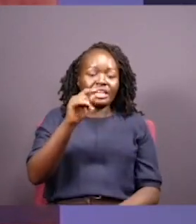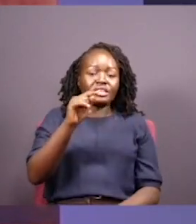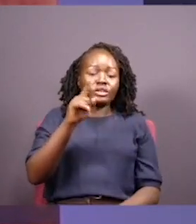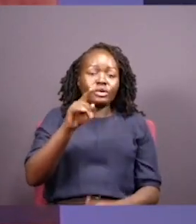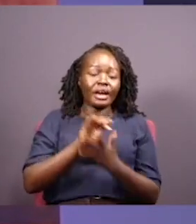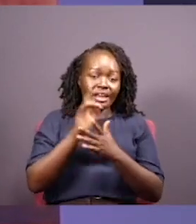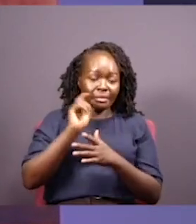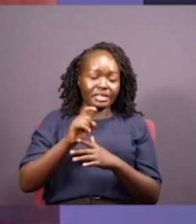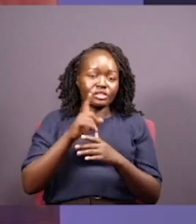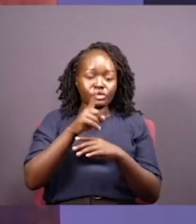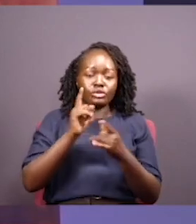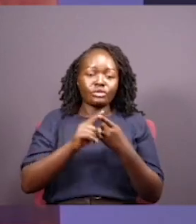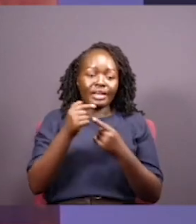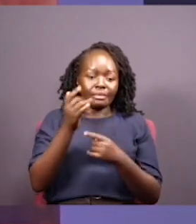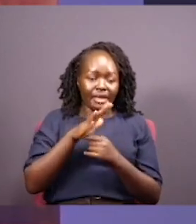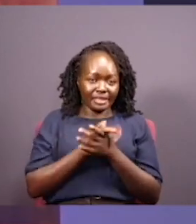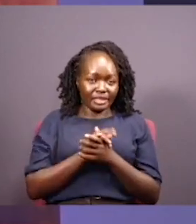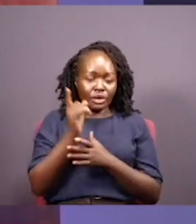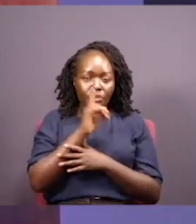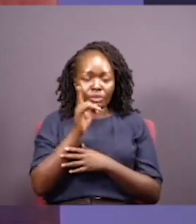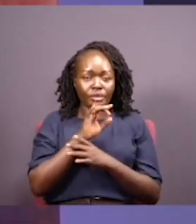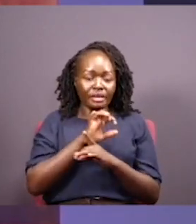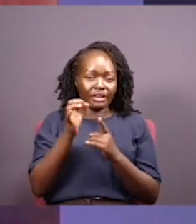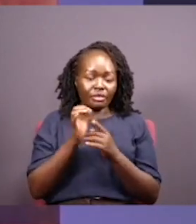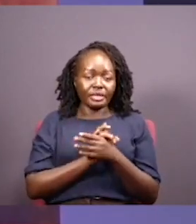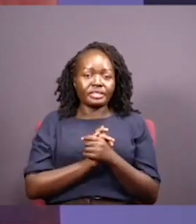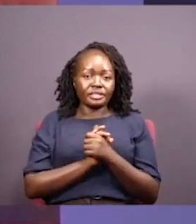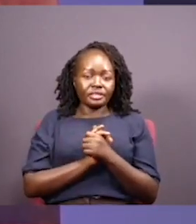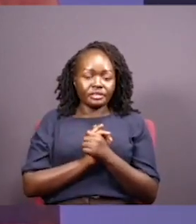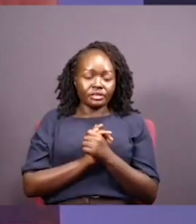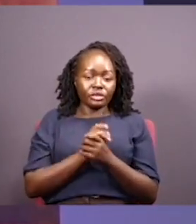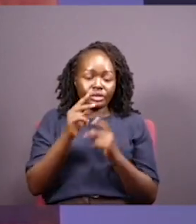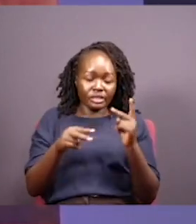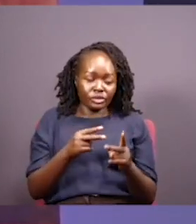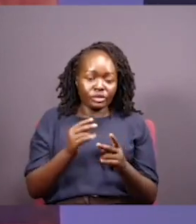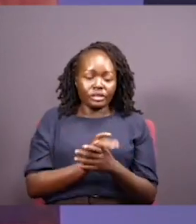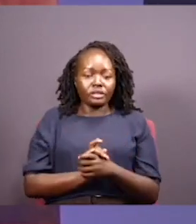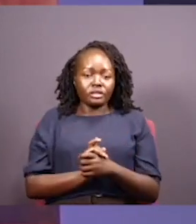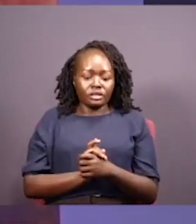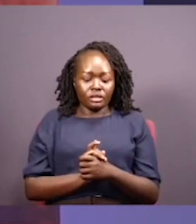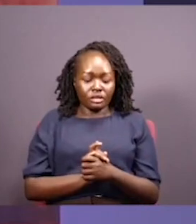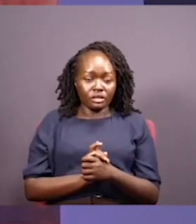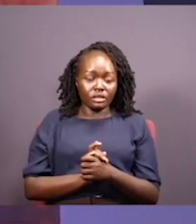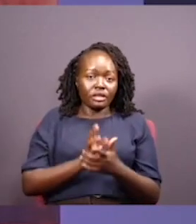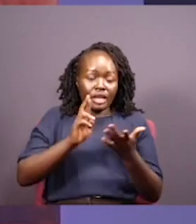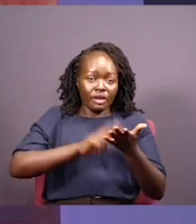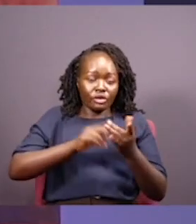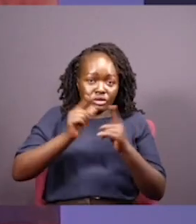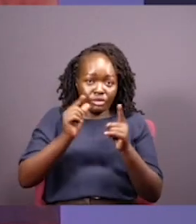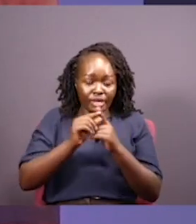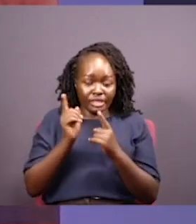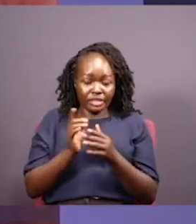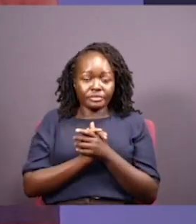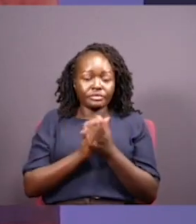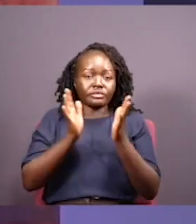A hostile environment. Verse 22 records these words, "And you will be